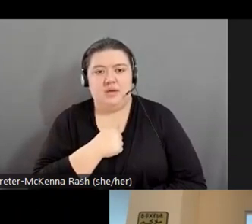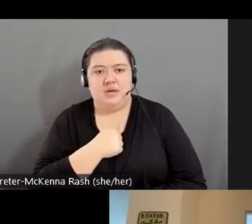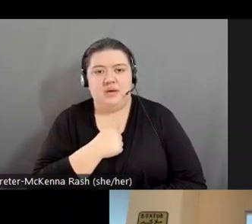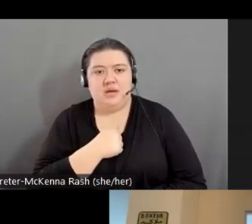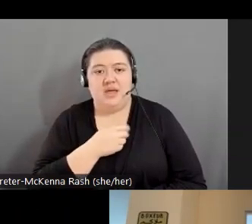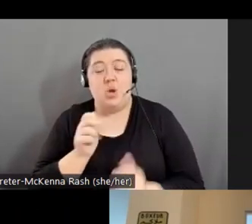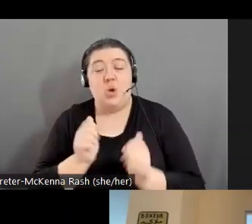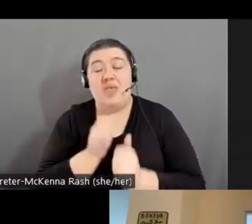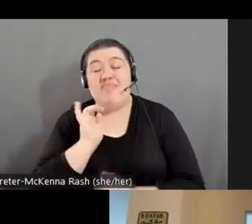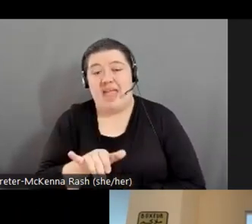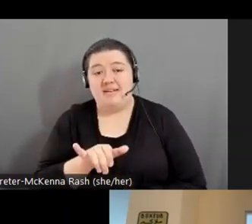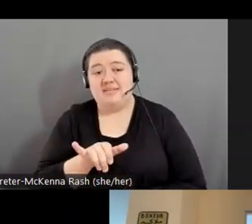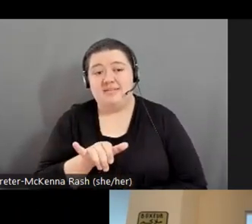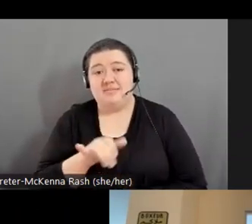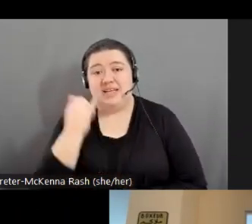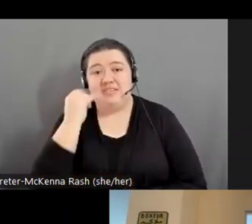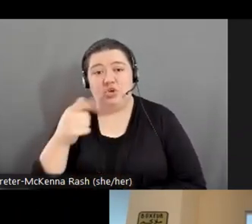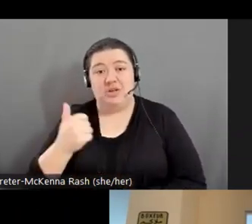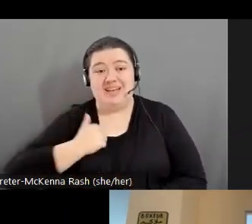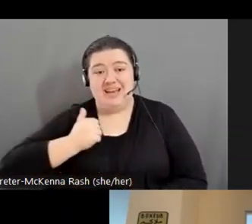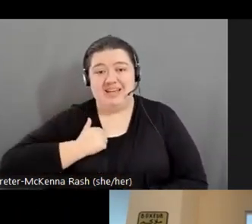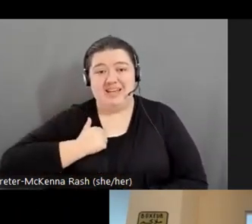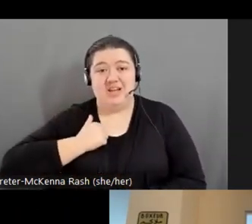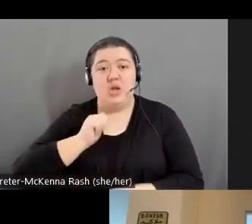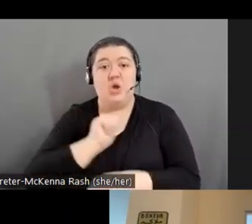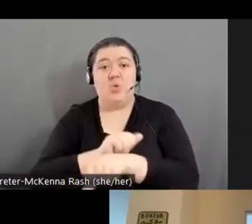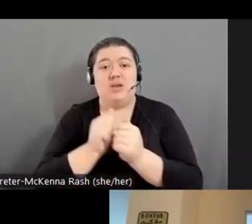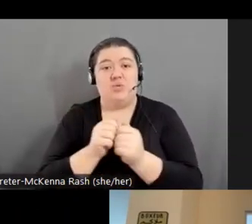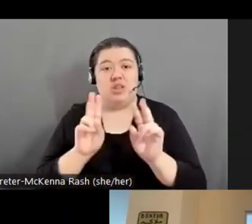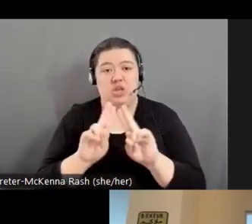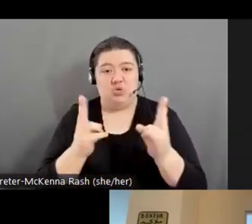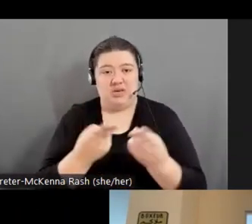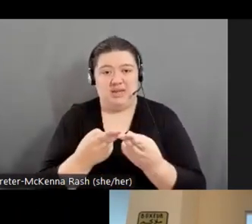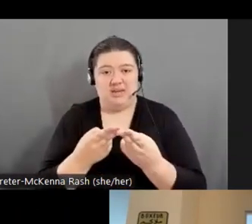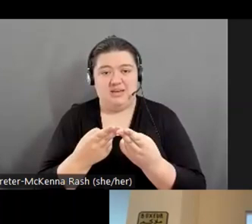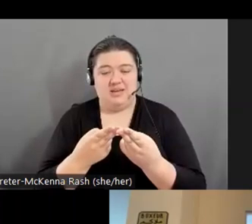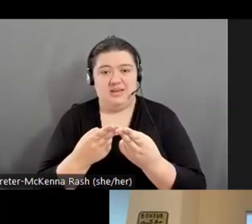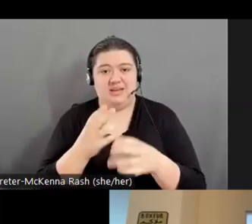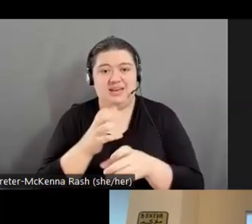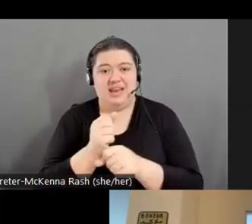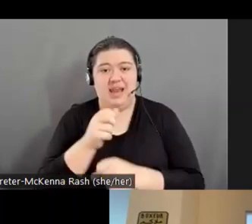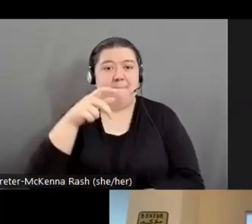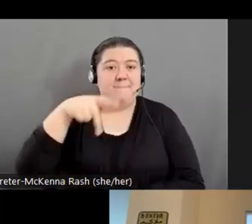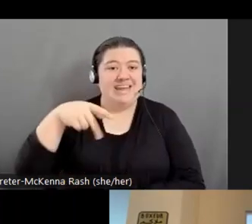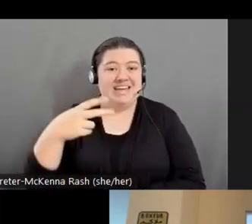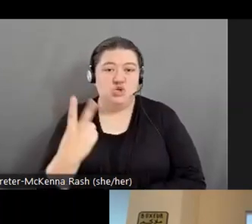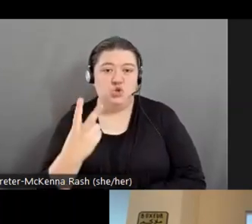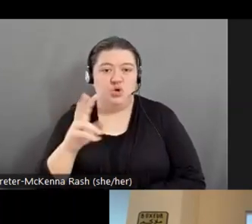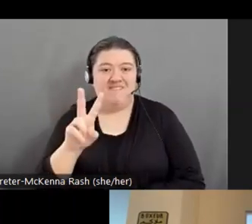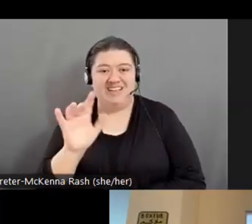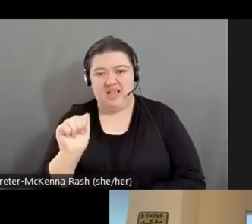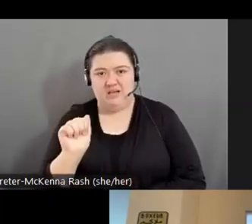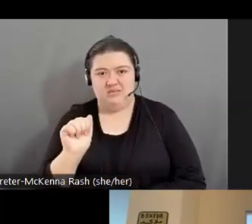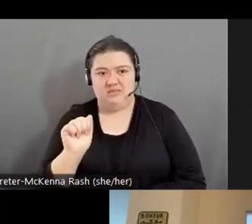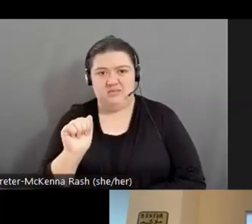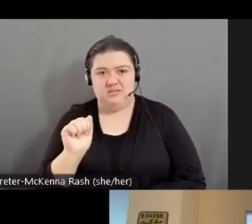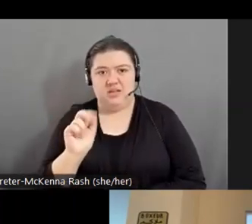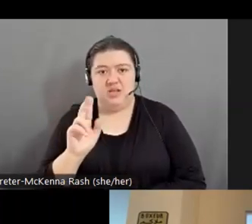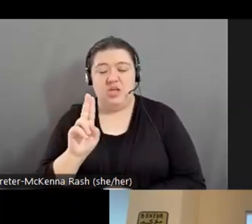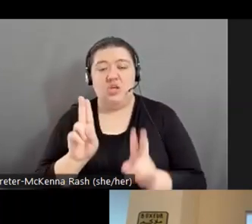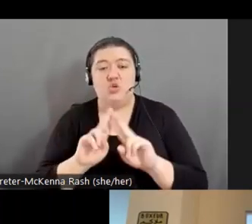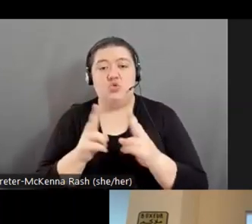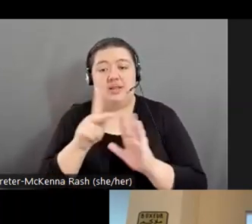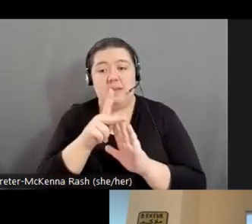That being said, if you're Canadian and you're working with the unions to get a P2 visa, the union's